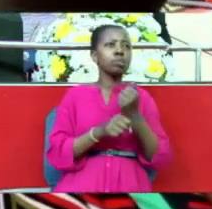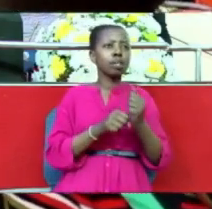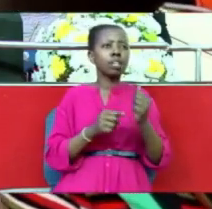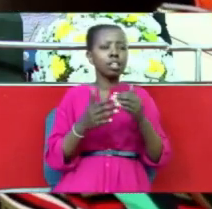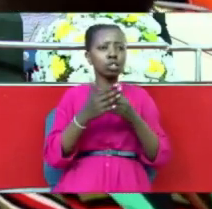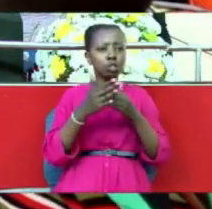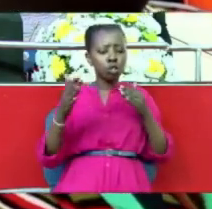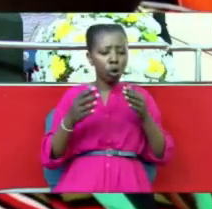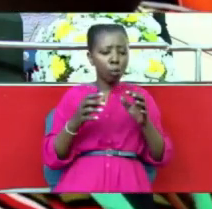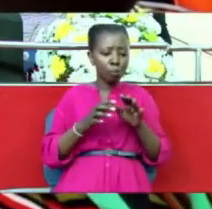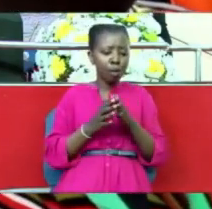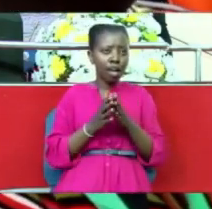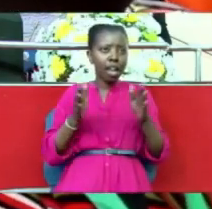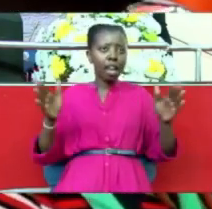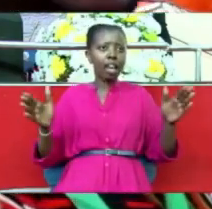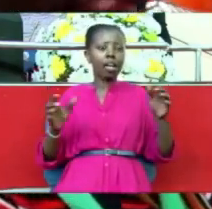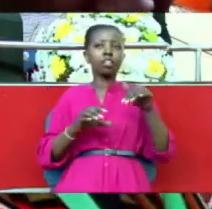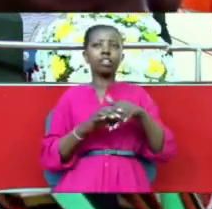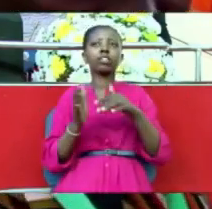Stopping my enlargement.